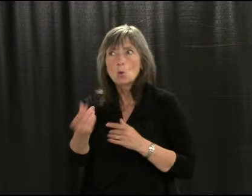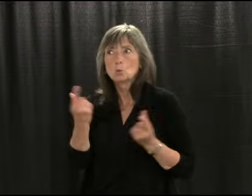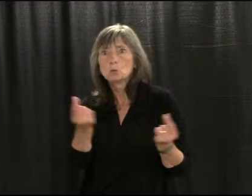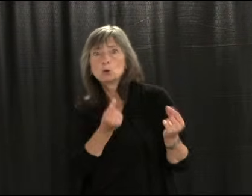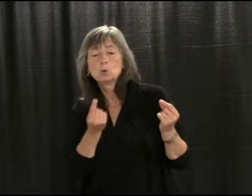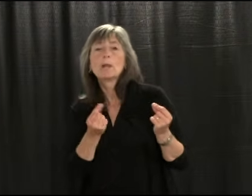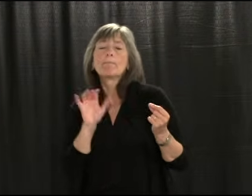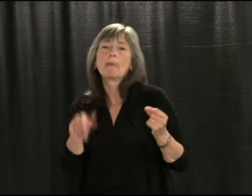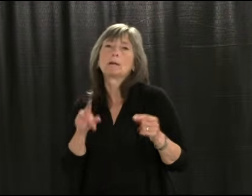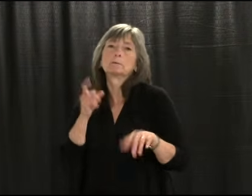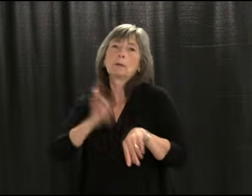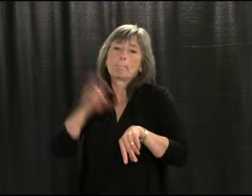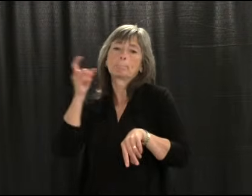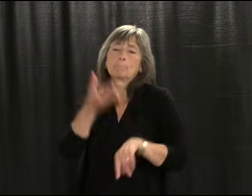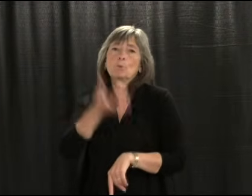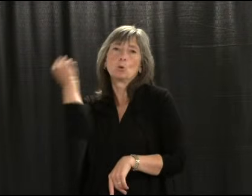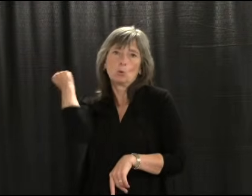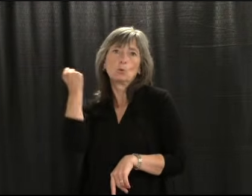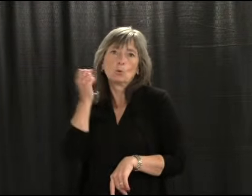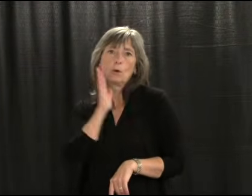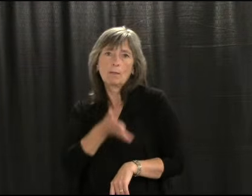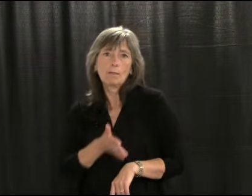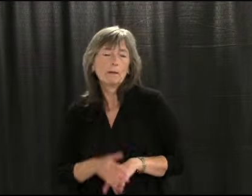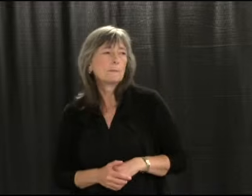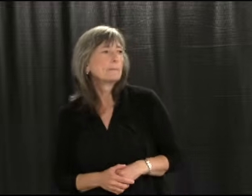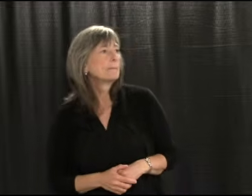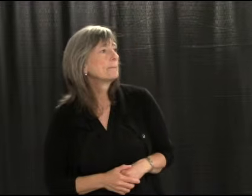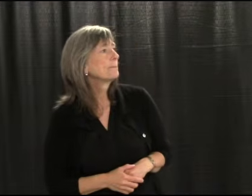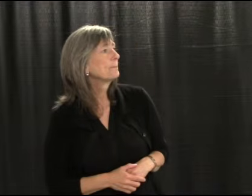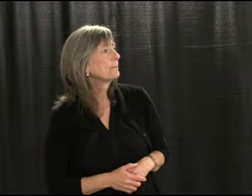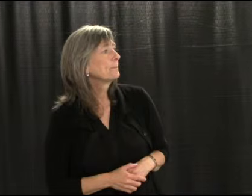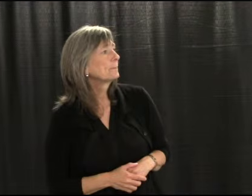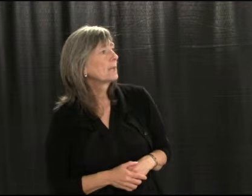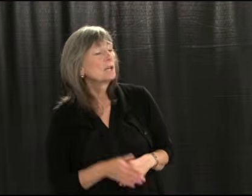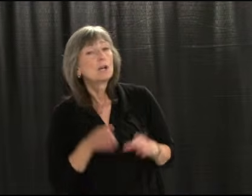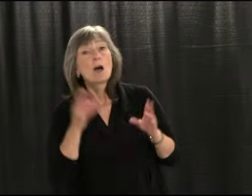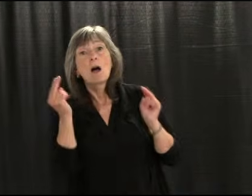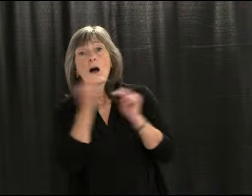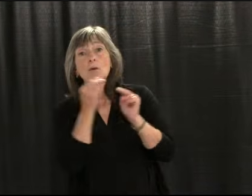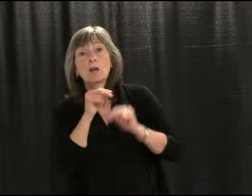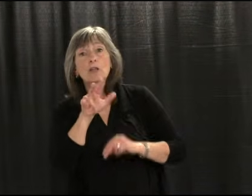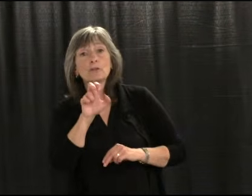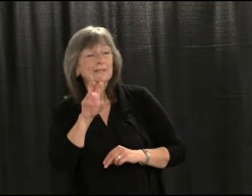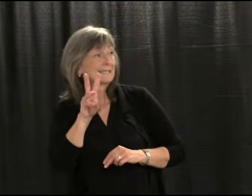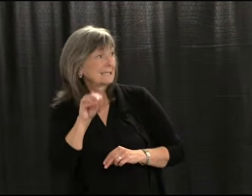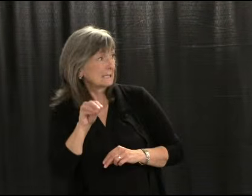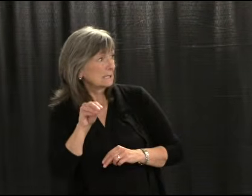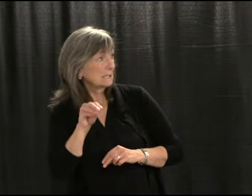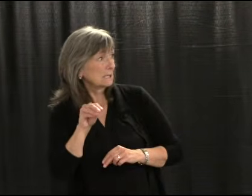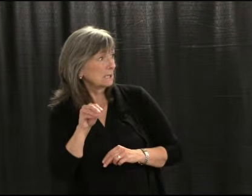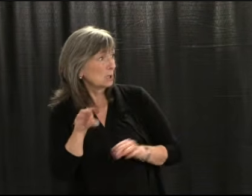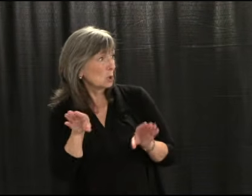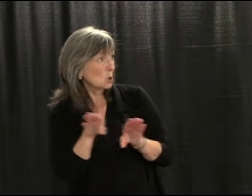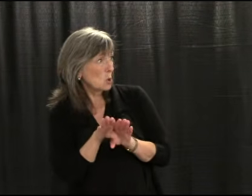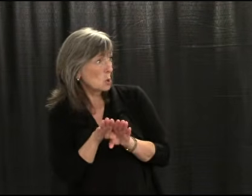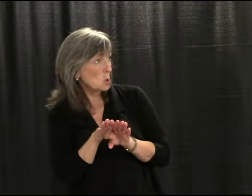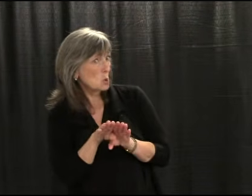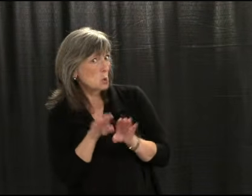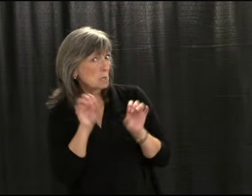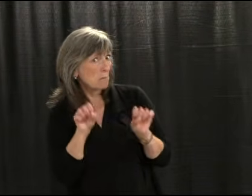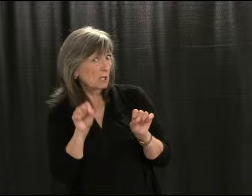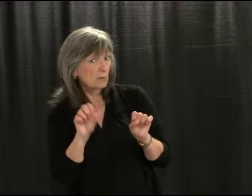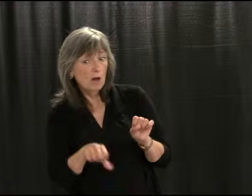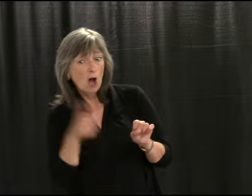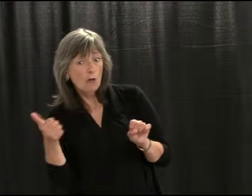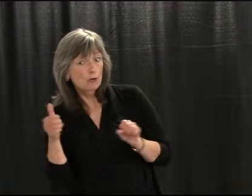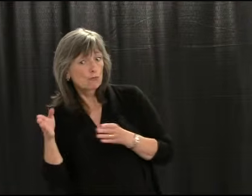we would pull people off the line. Can you speak to if Route 360 has to close, contingency plans, I'm thinking for medical transportation,